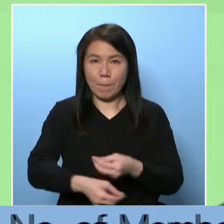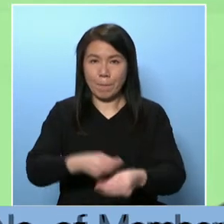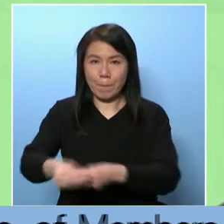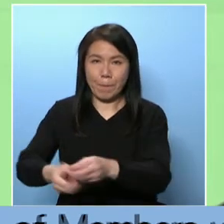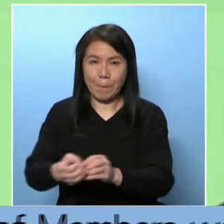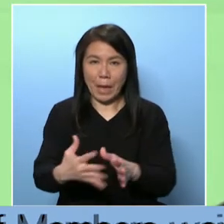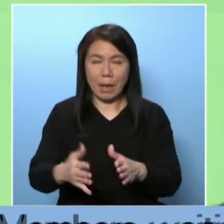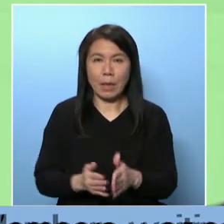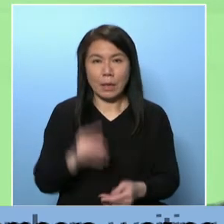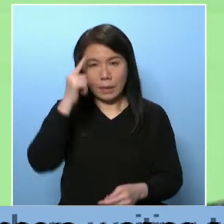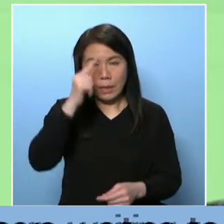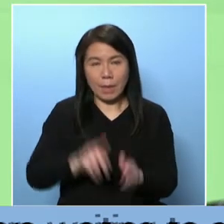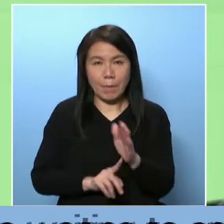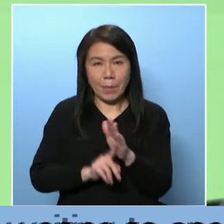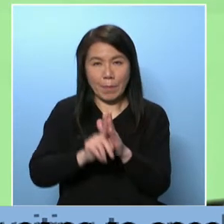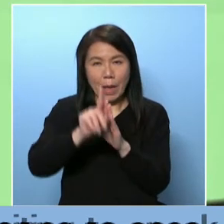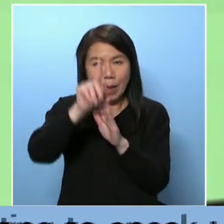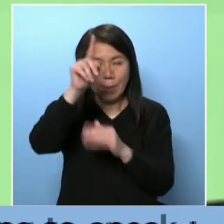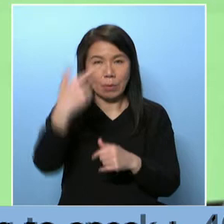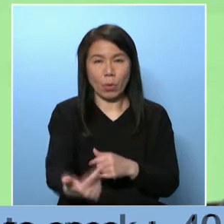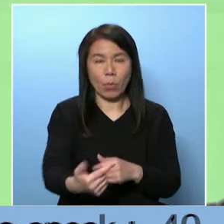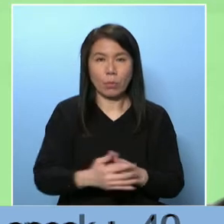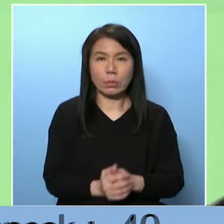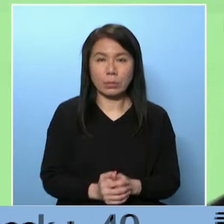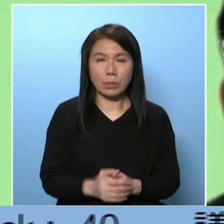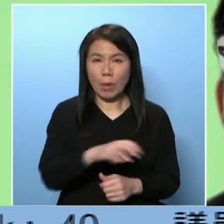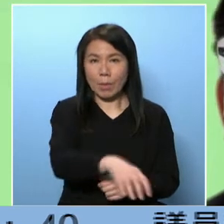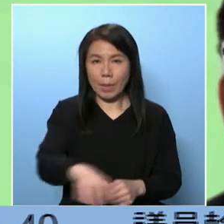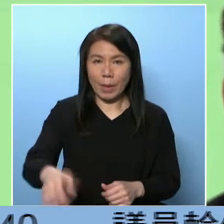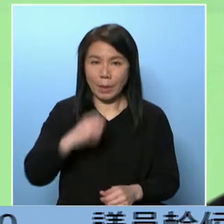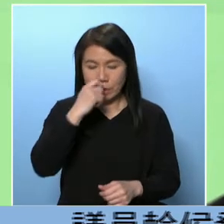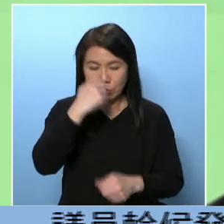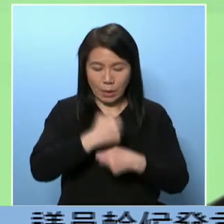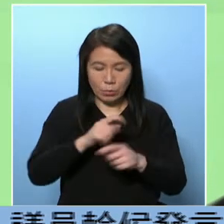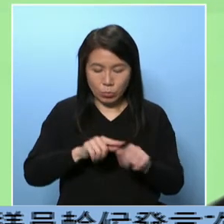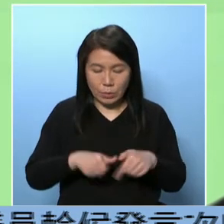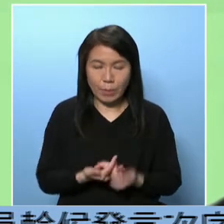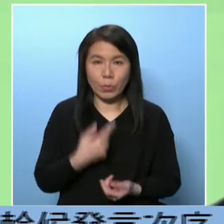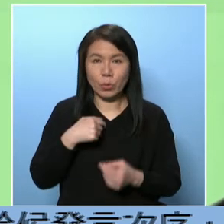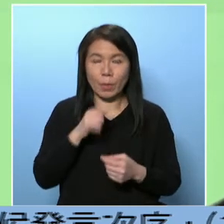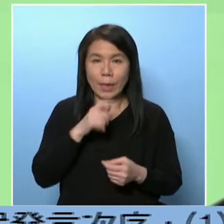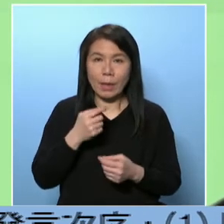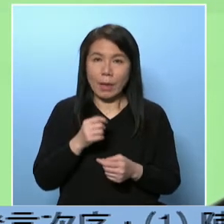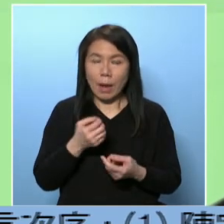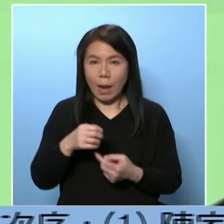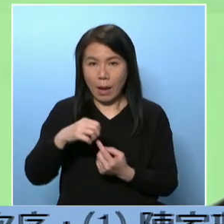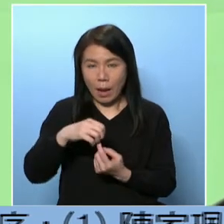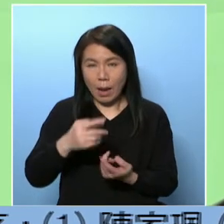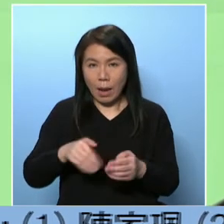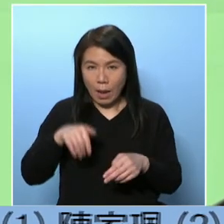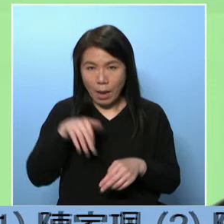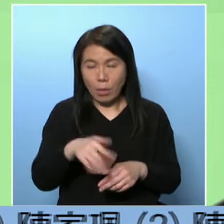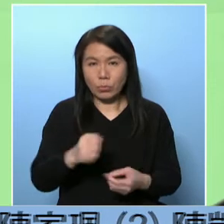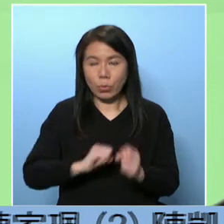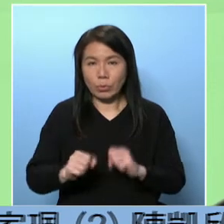highly infectious, and the number of confirmed cases has been growing exponentially. And both the mobile